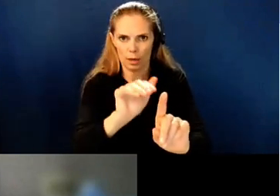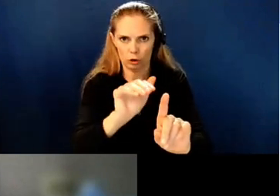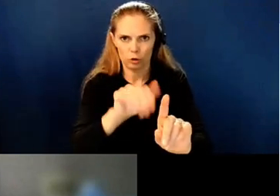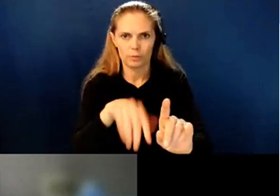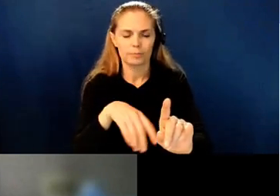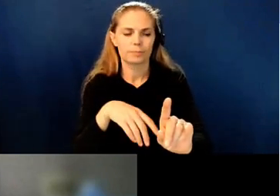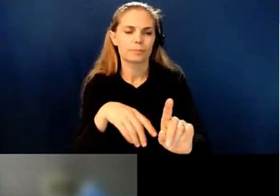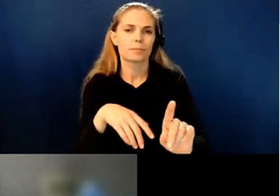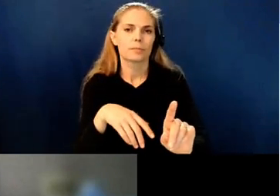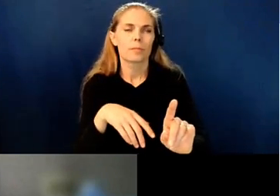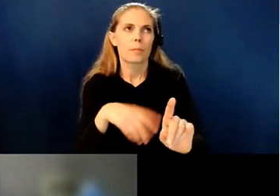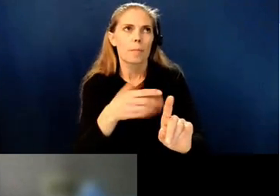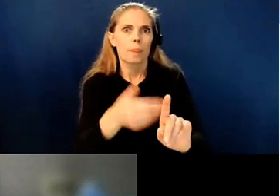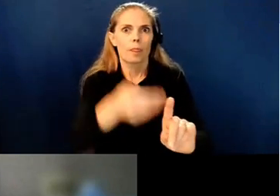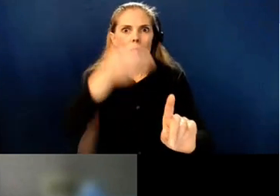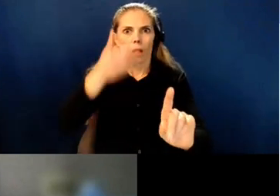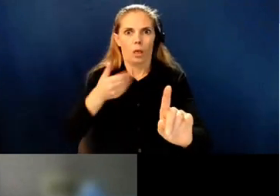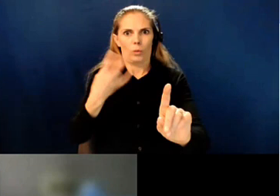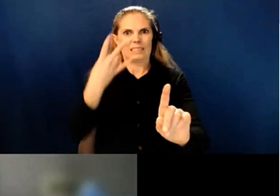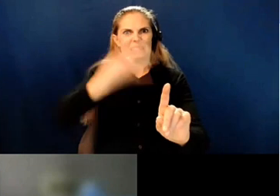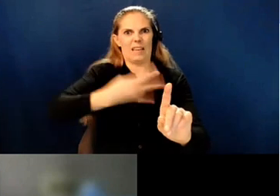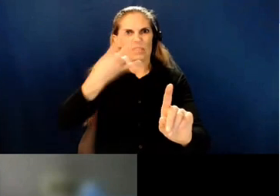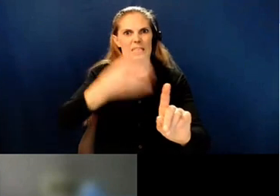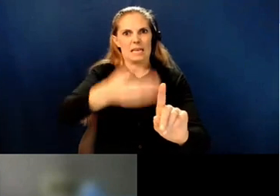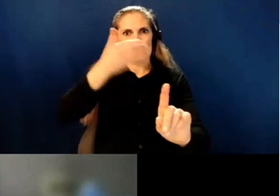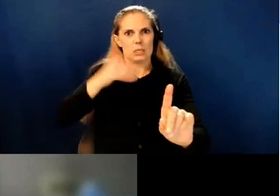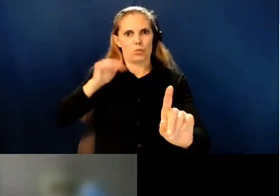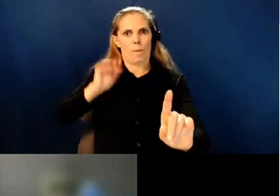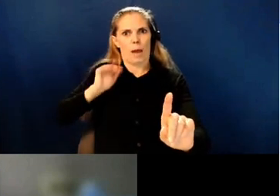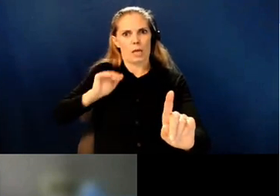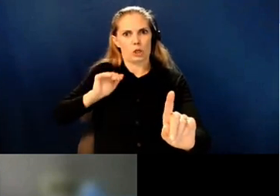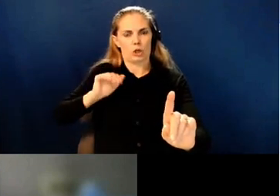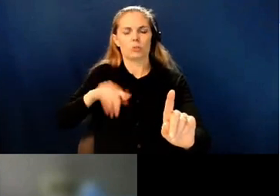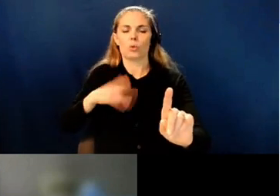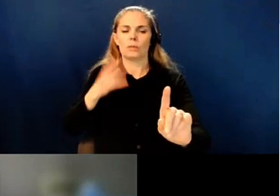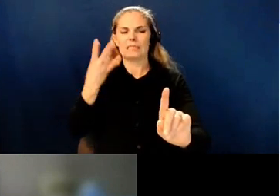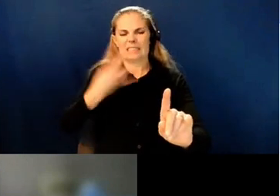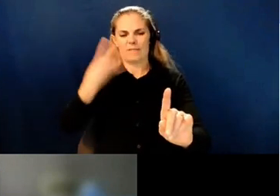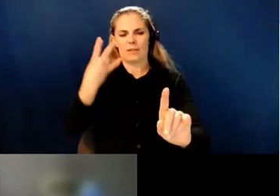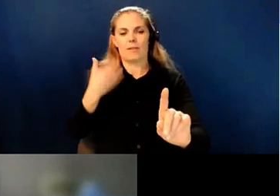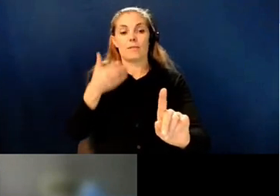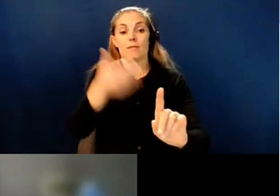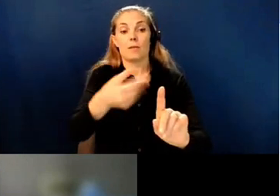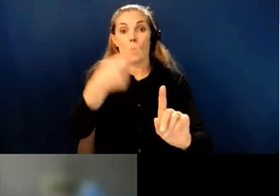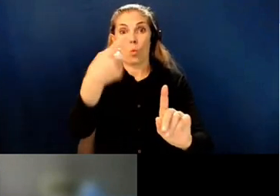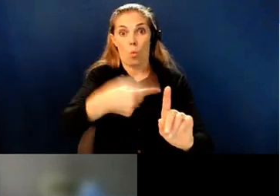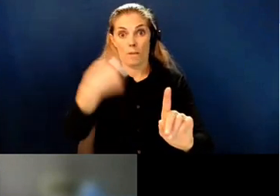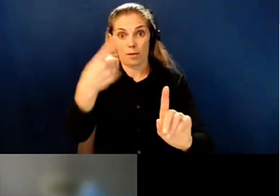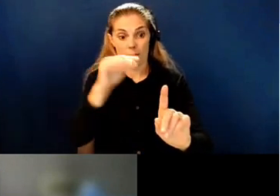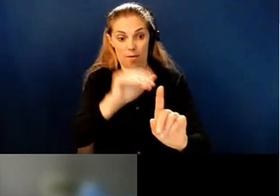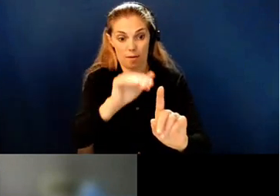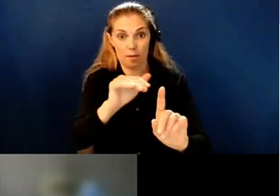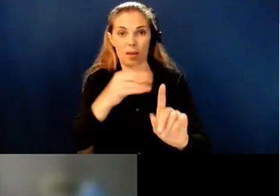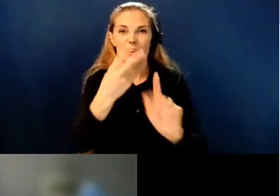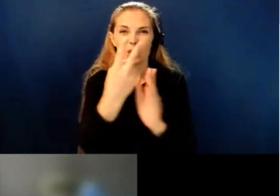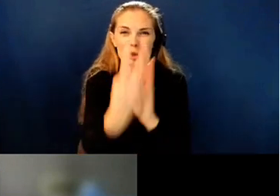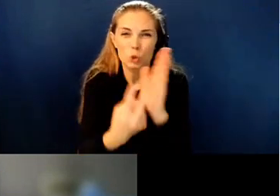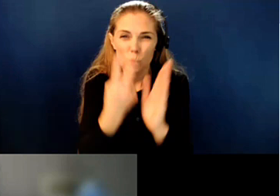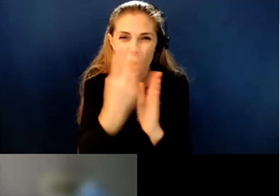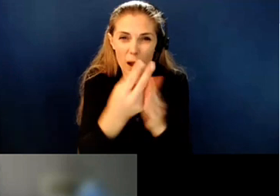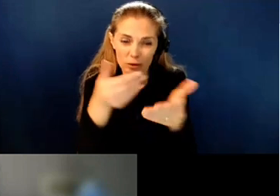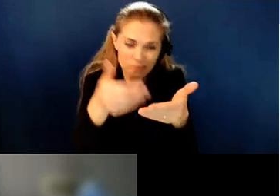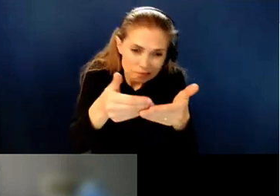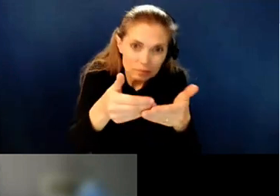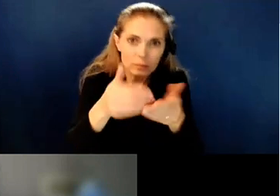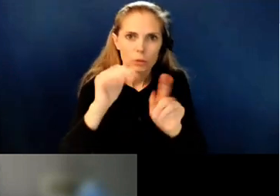in advance of the appointment. And then all we do is we choose the appointment message. So the reminder message is what the client is